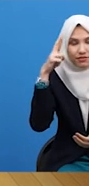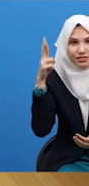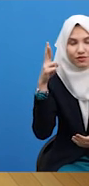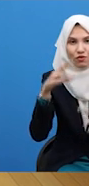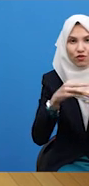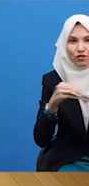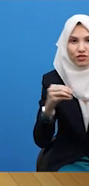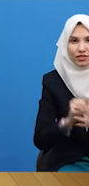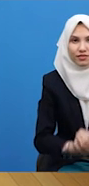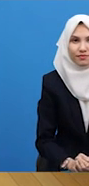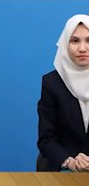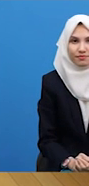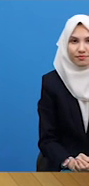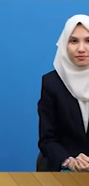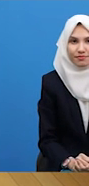choice.